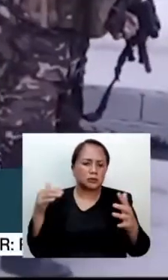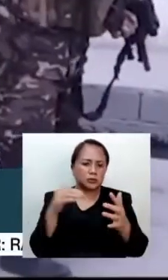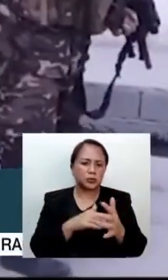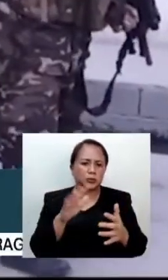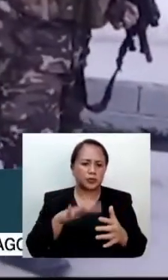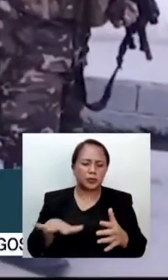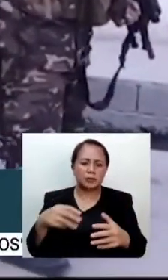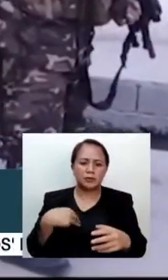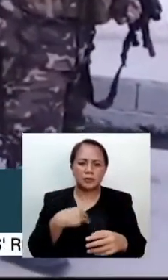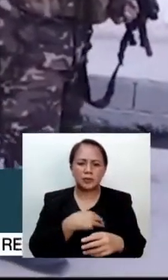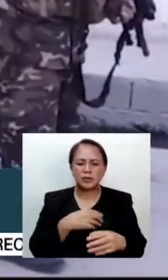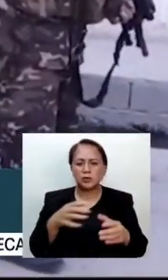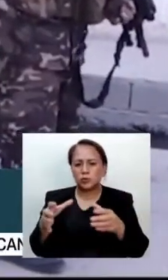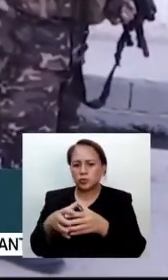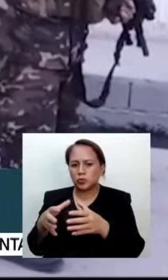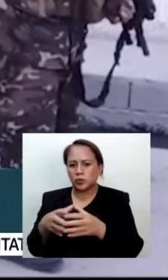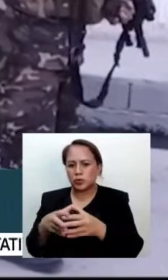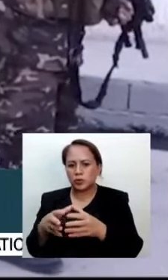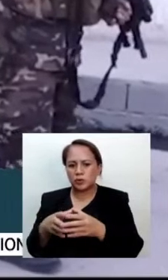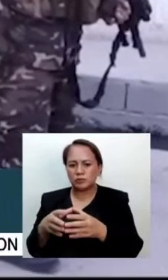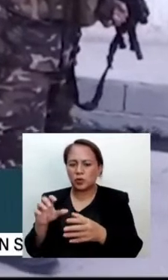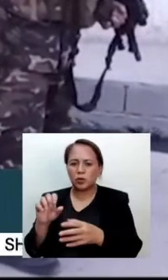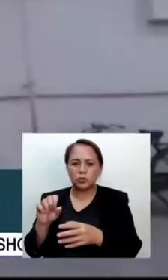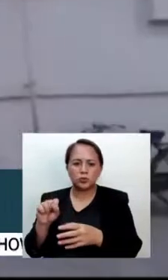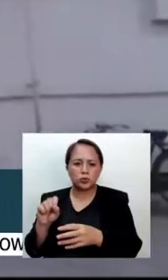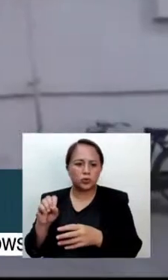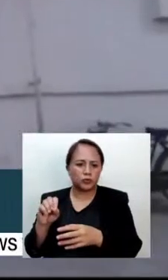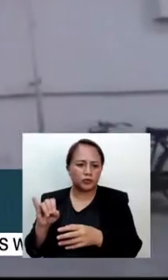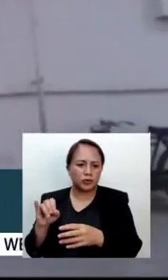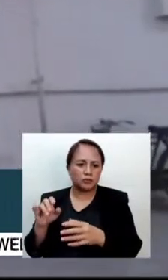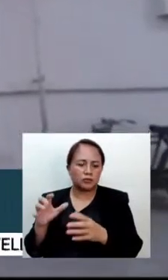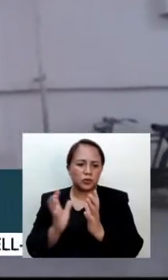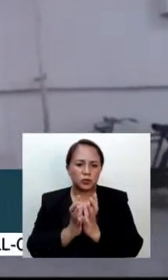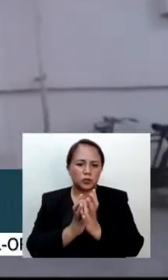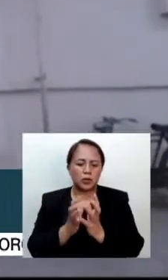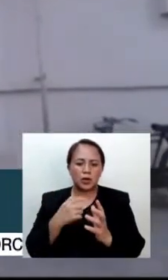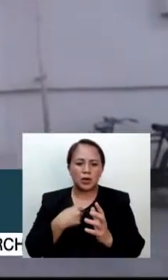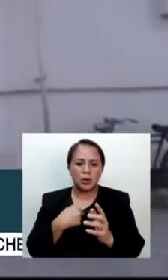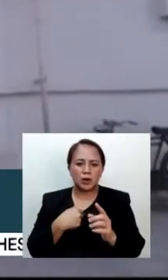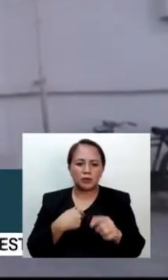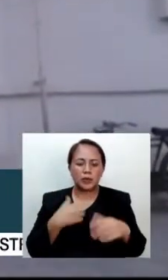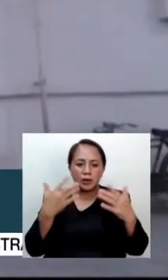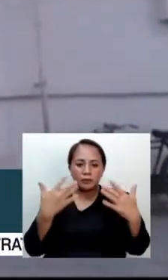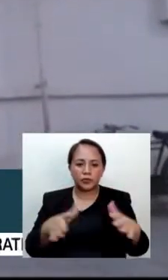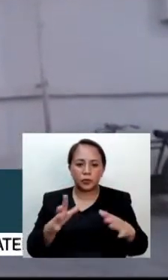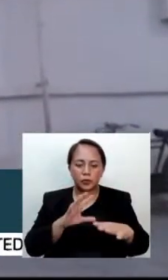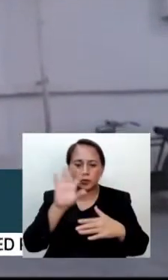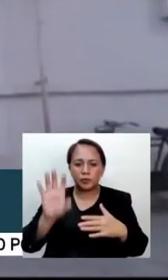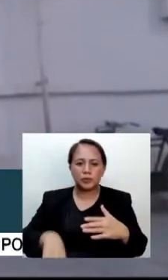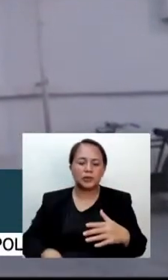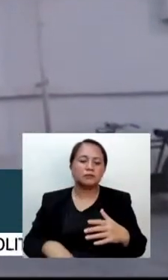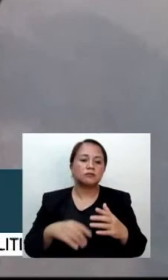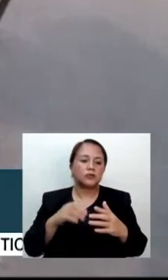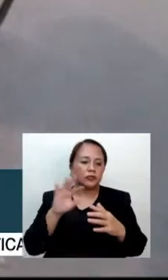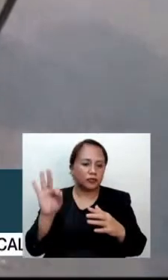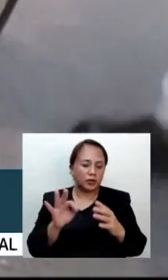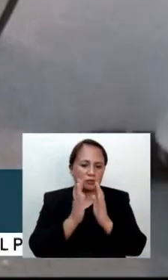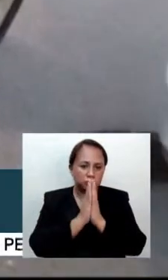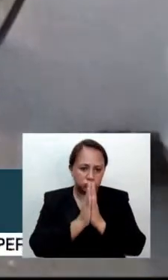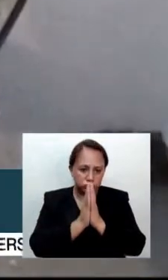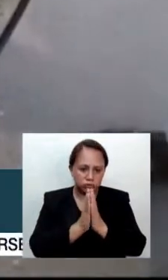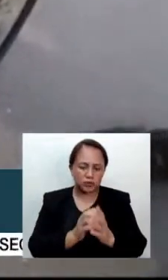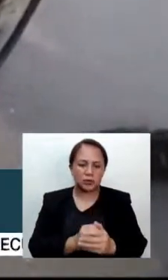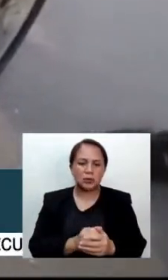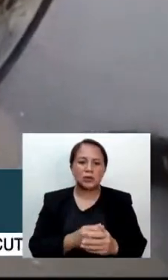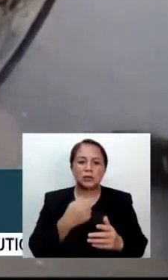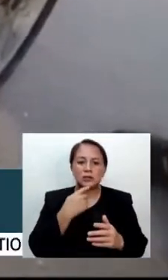the minority Sufi community who were performing rituals after completing Friday prayers. Afghanistan's Taliban